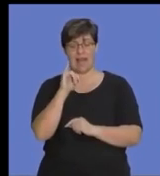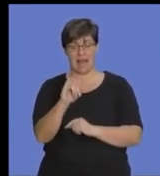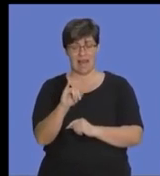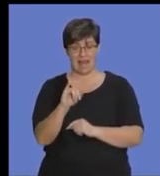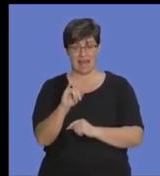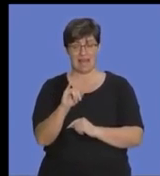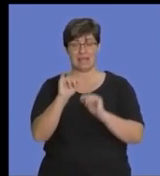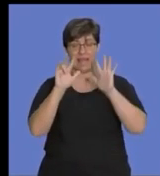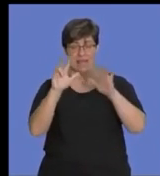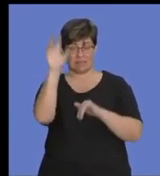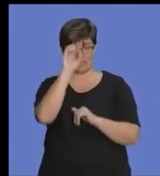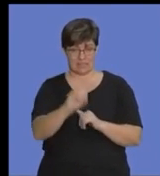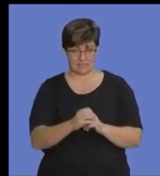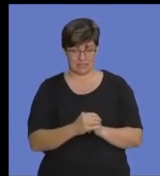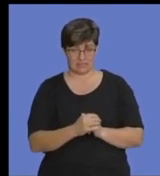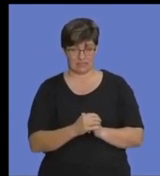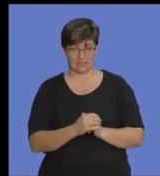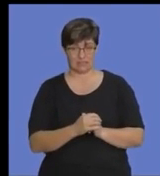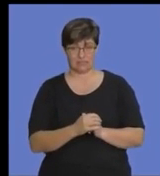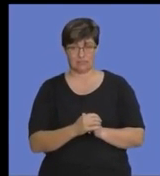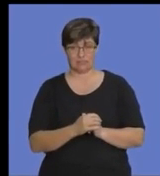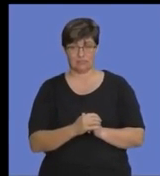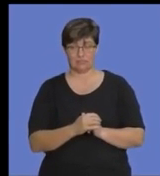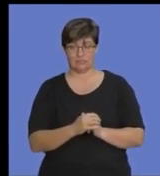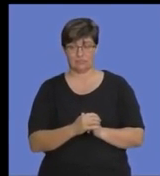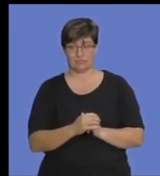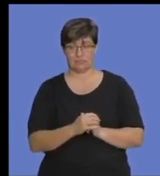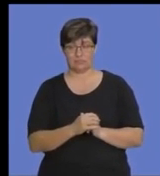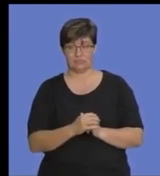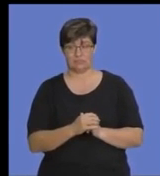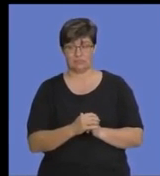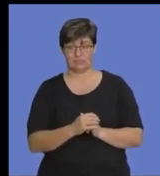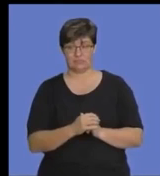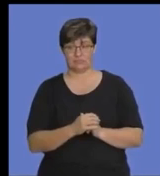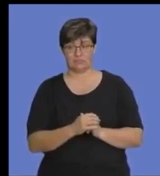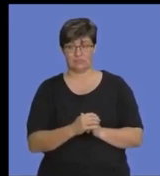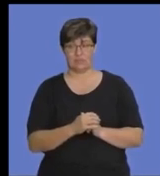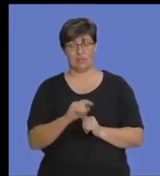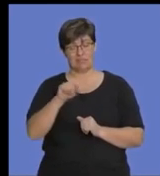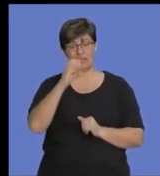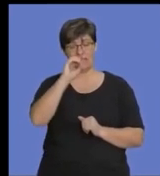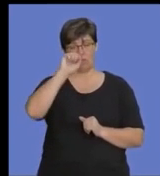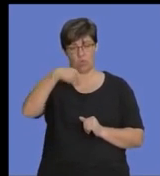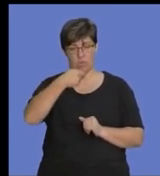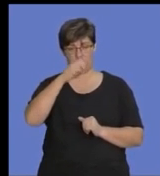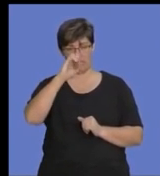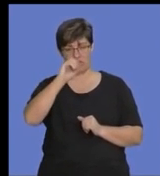the I is actually 8%. So the I is 8%, which